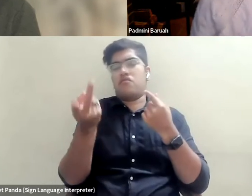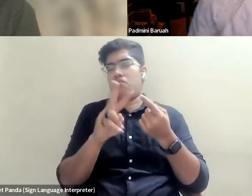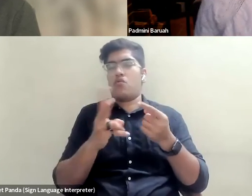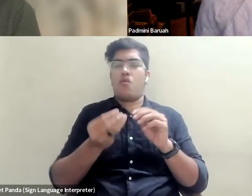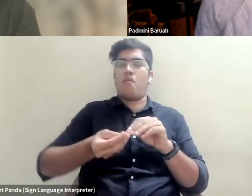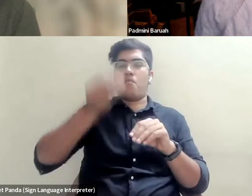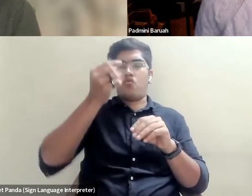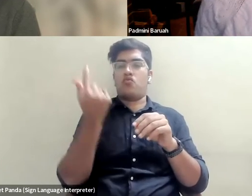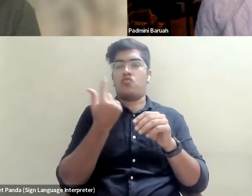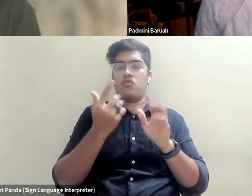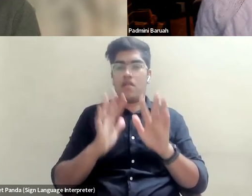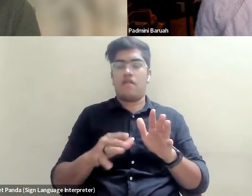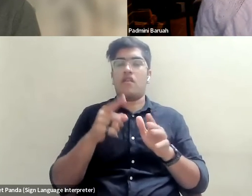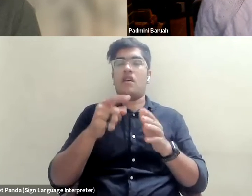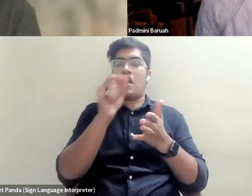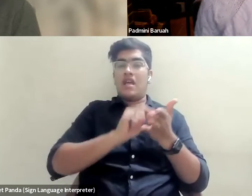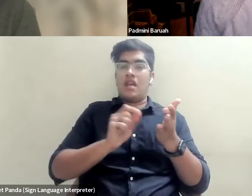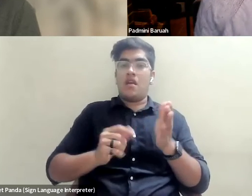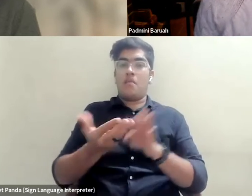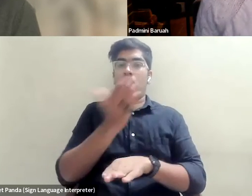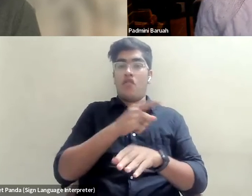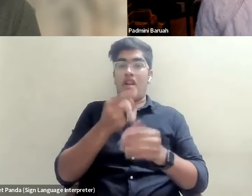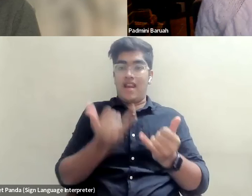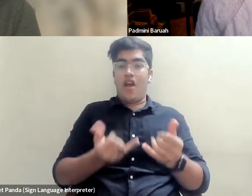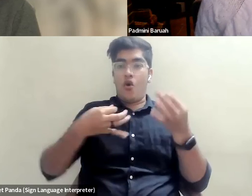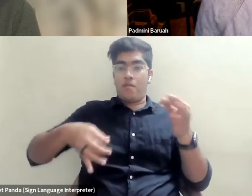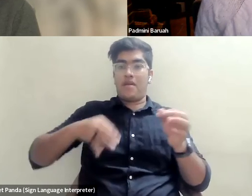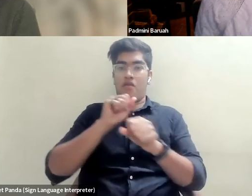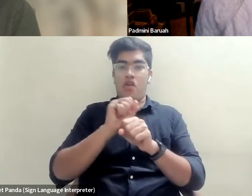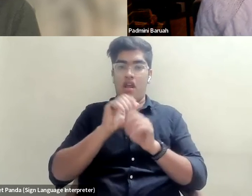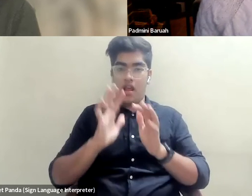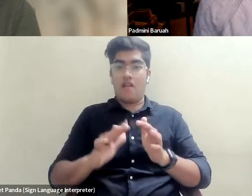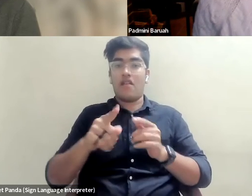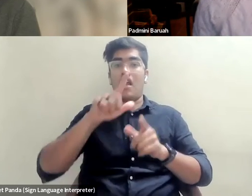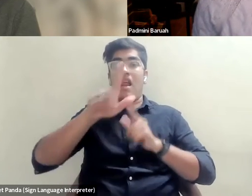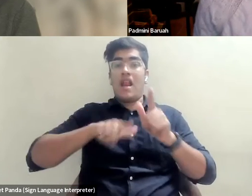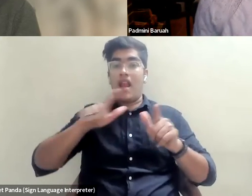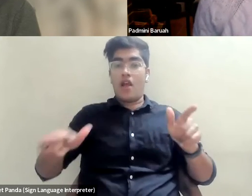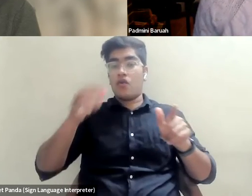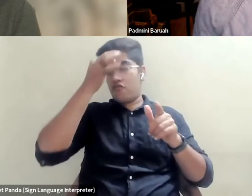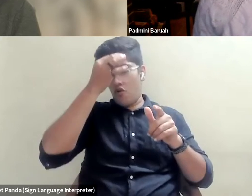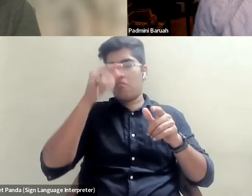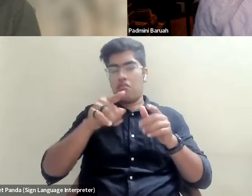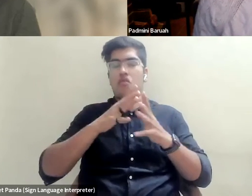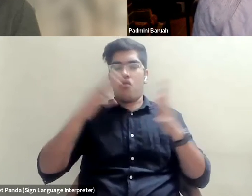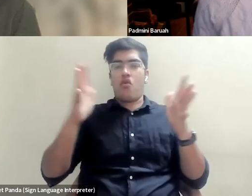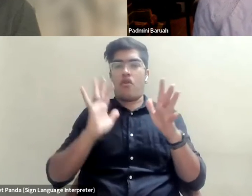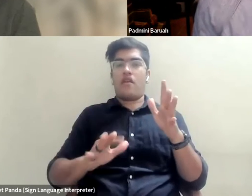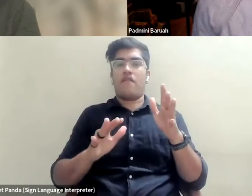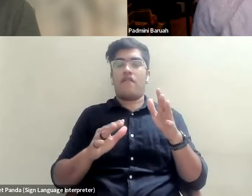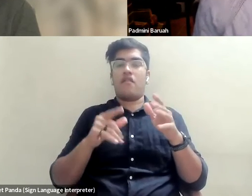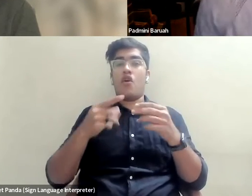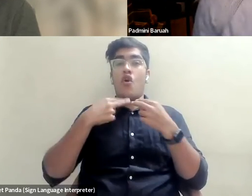written about this in one of the papers I'm working on. So that language barrier is very acute. So you rely so much on your lawyer.